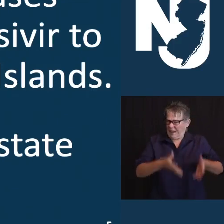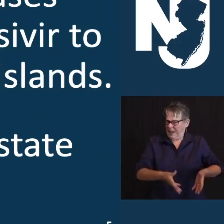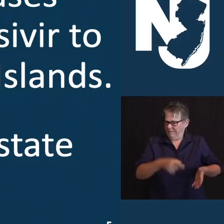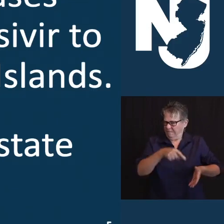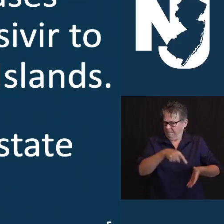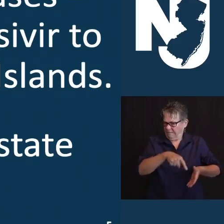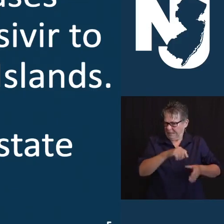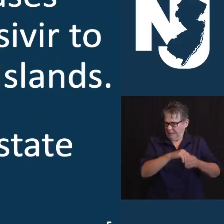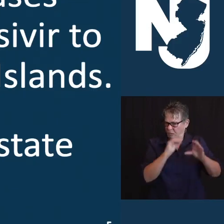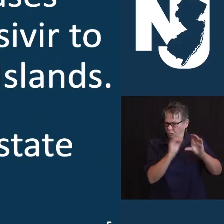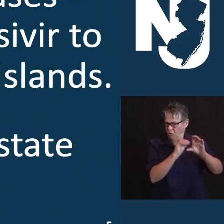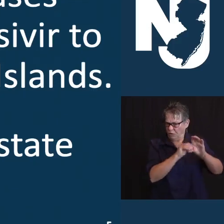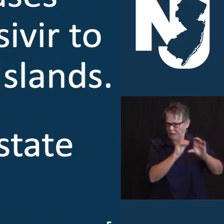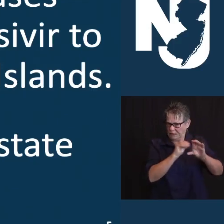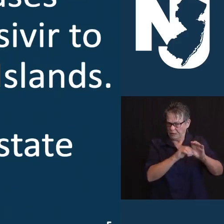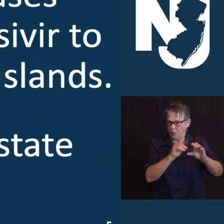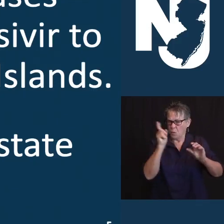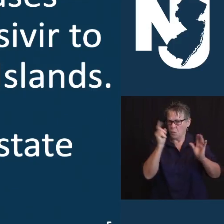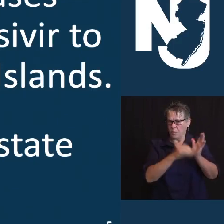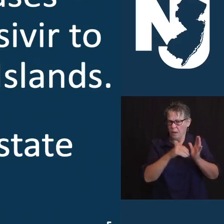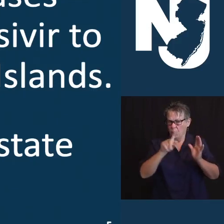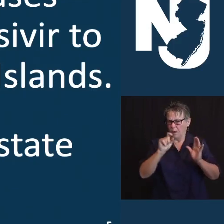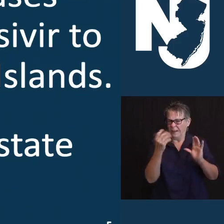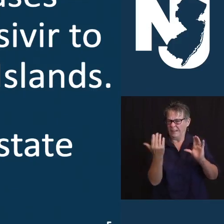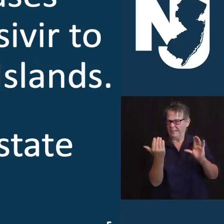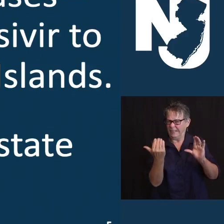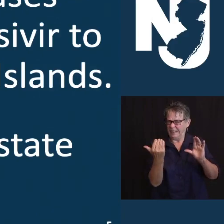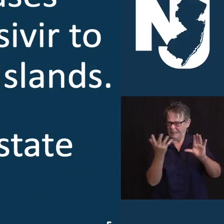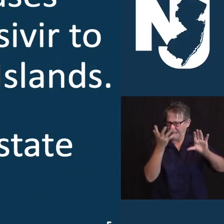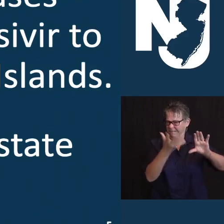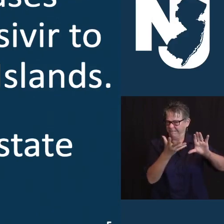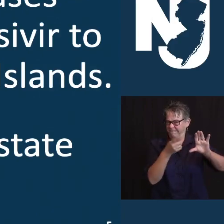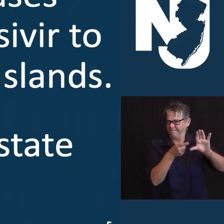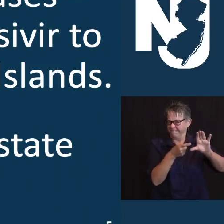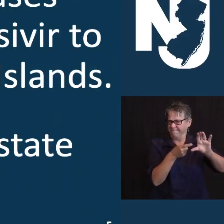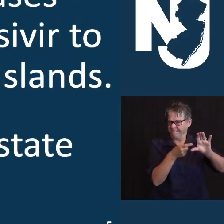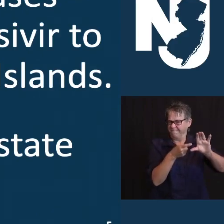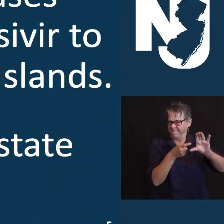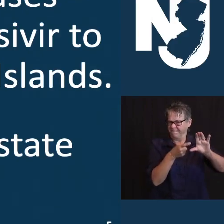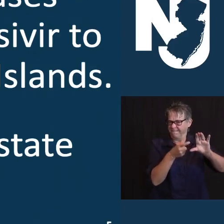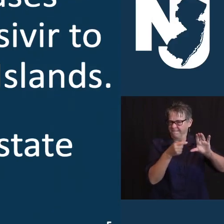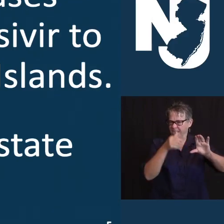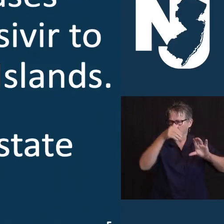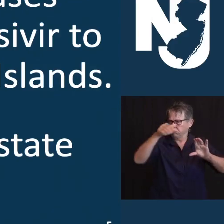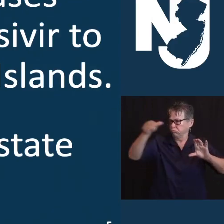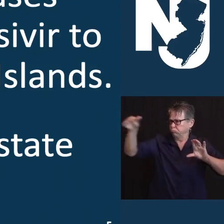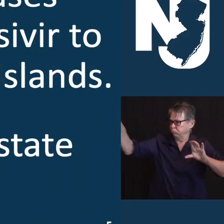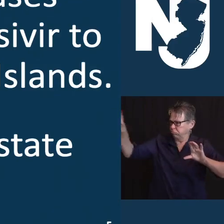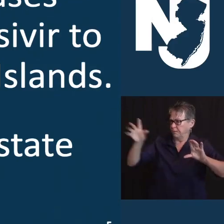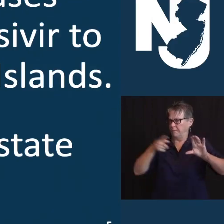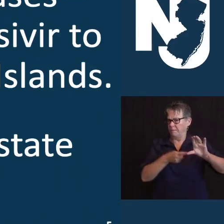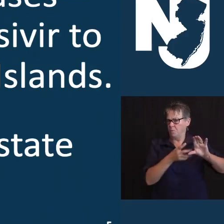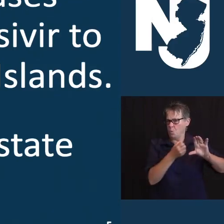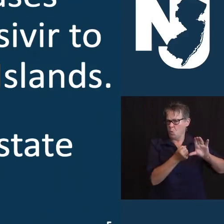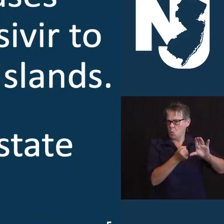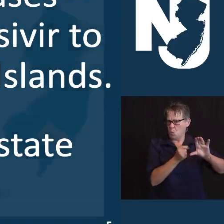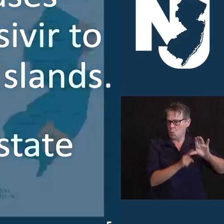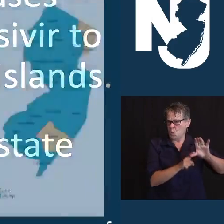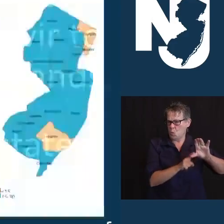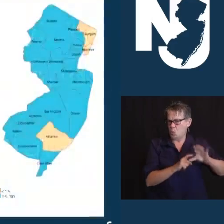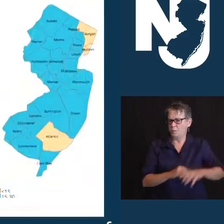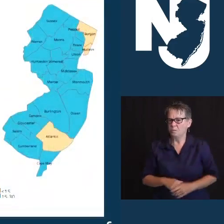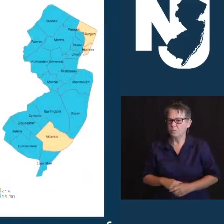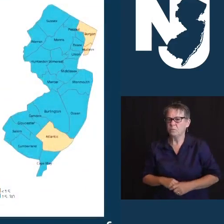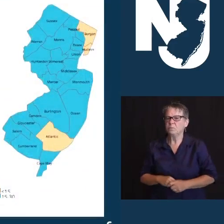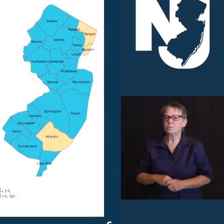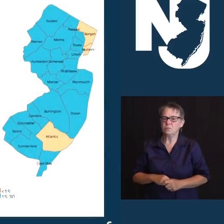still have 1,100 cases in our stockpile, so we're happy to assist our fellow states in meeting their needs. On all